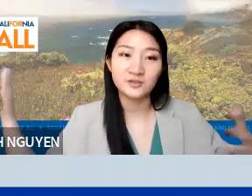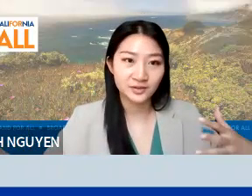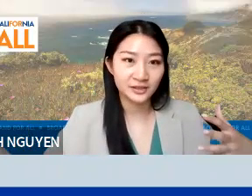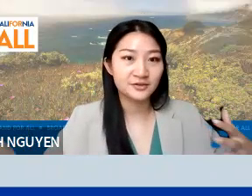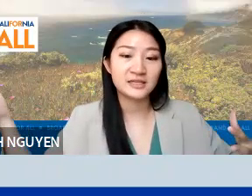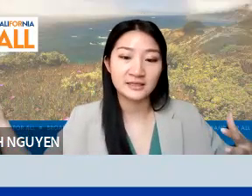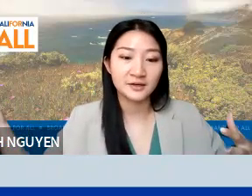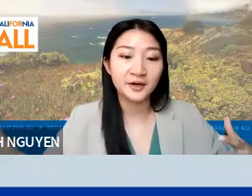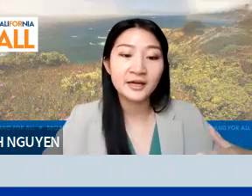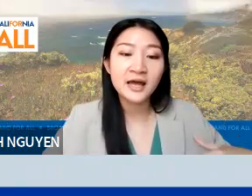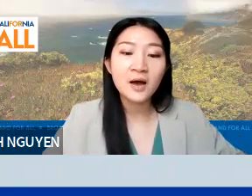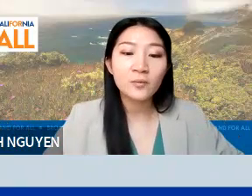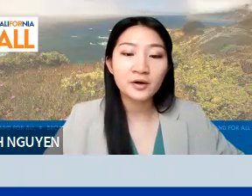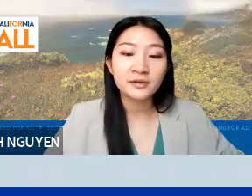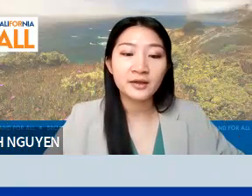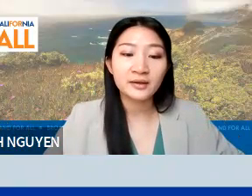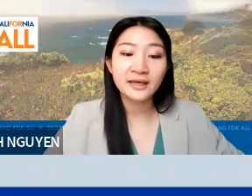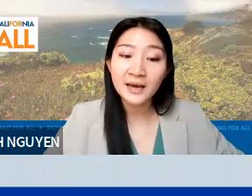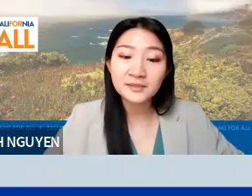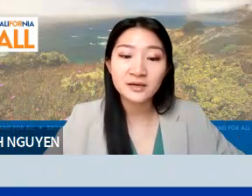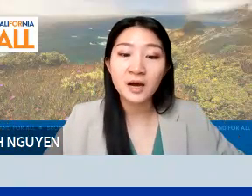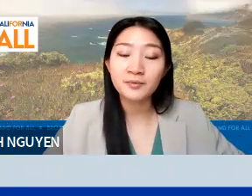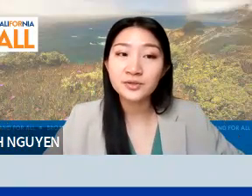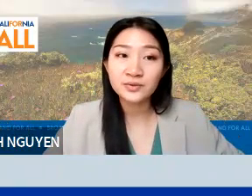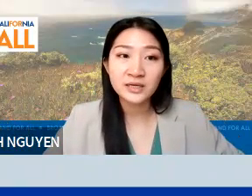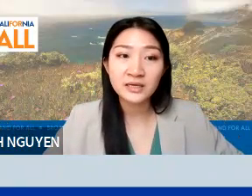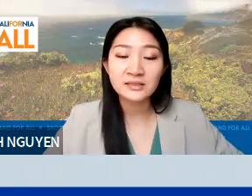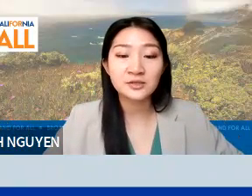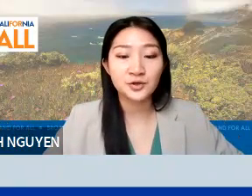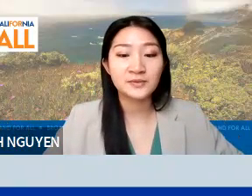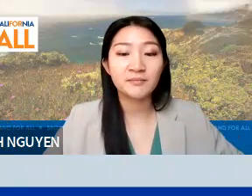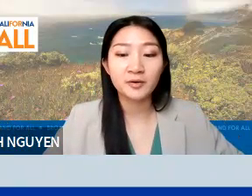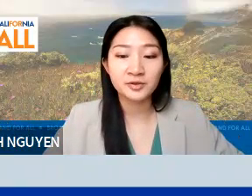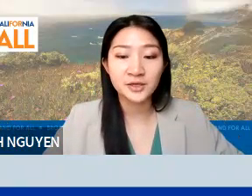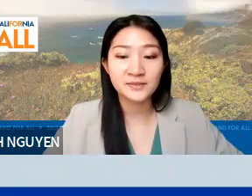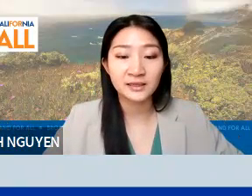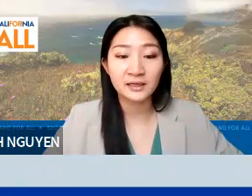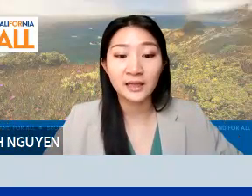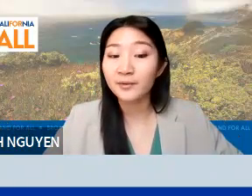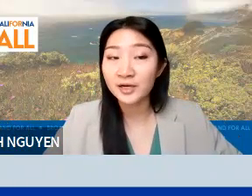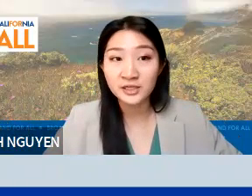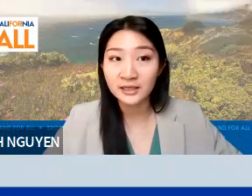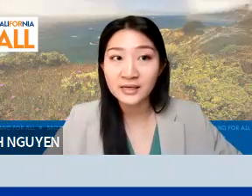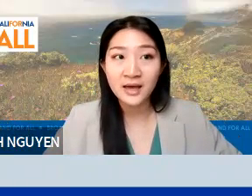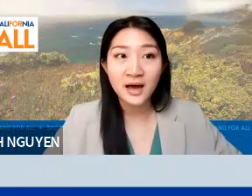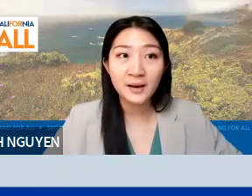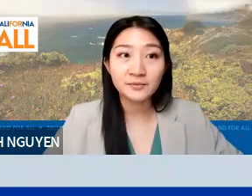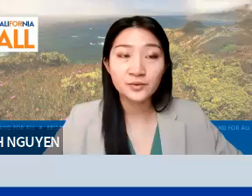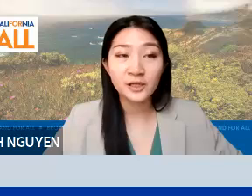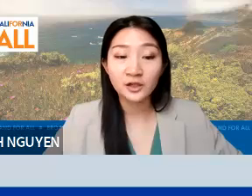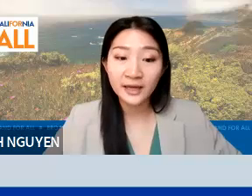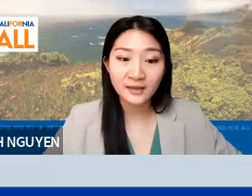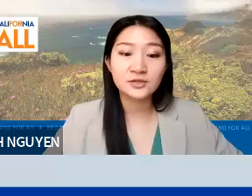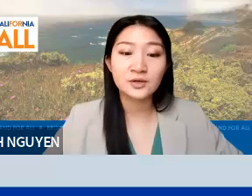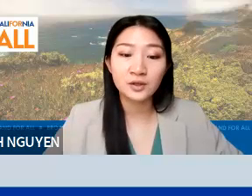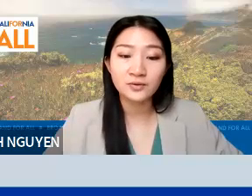adoption, digital literacy, etc. What are the gaps and opportunities in terms of partnerships and collaboration